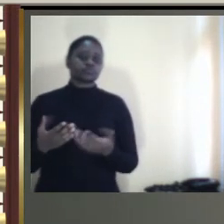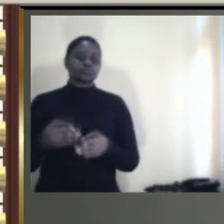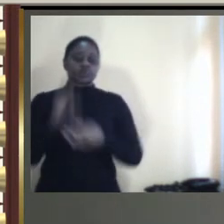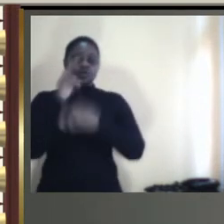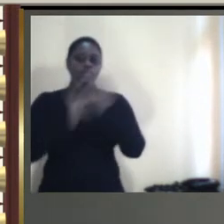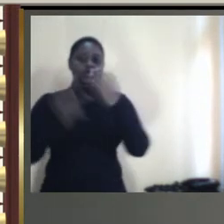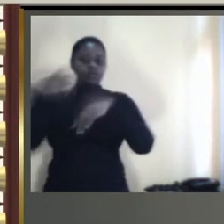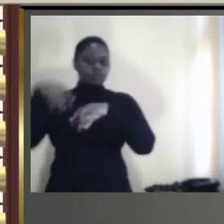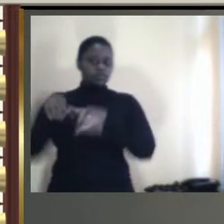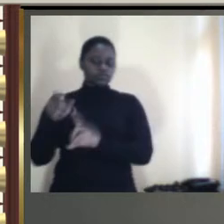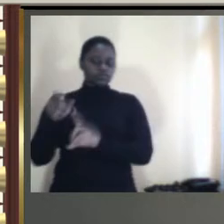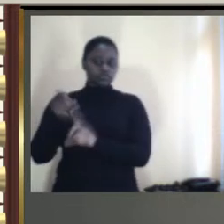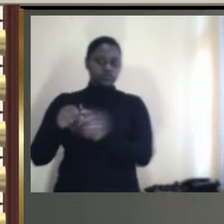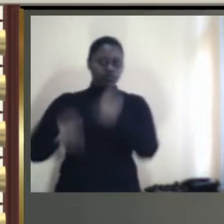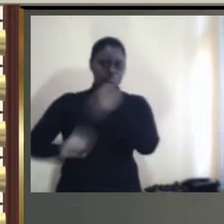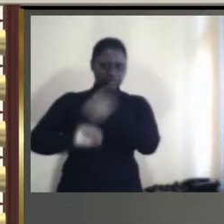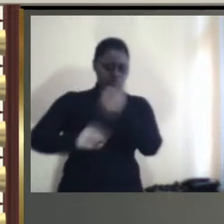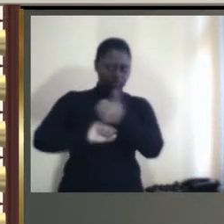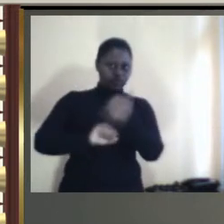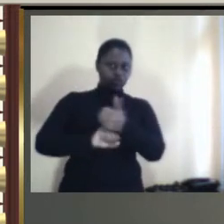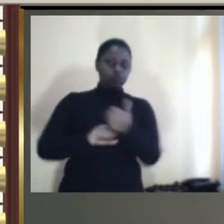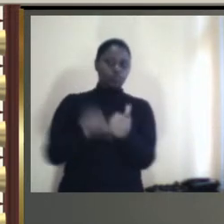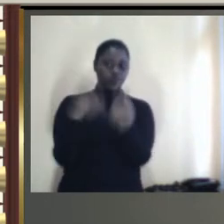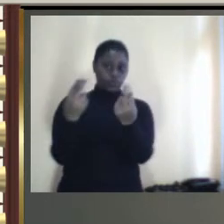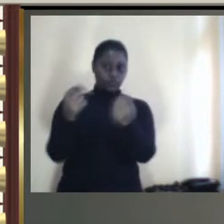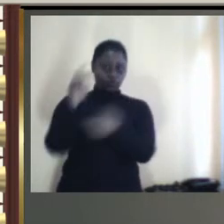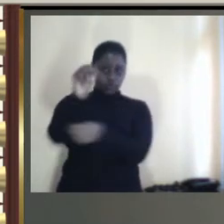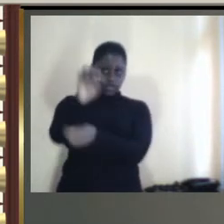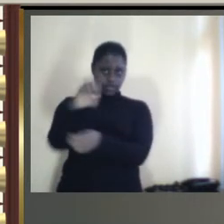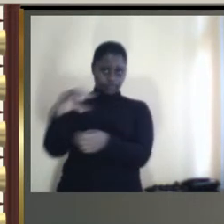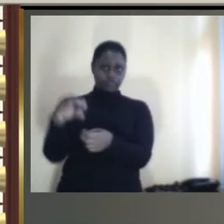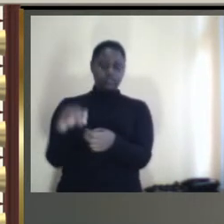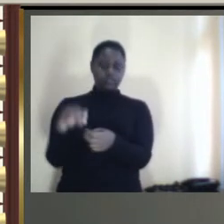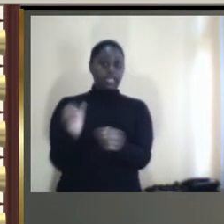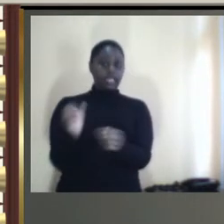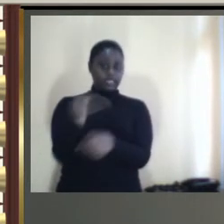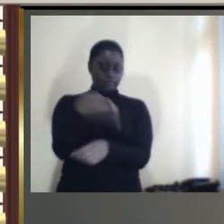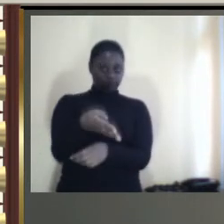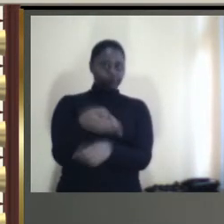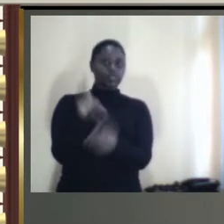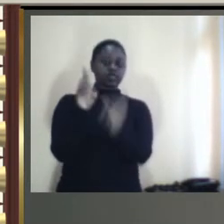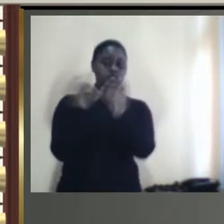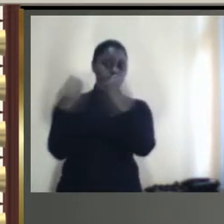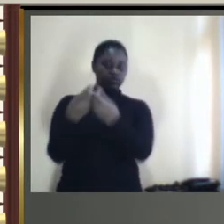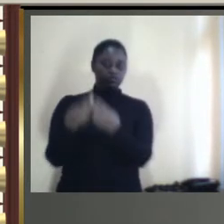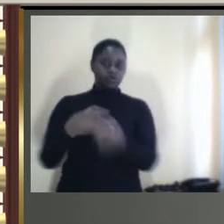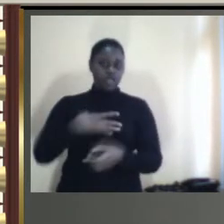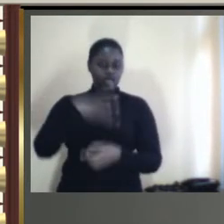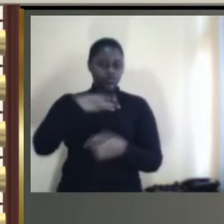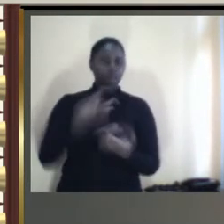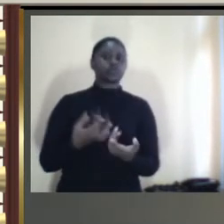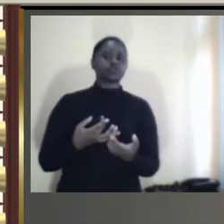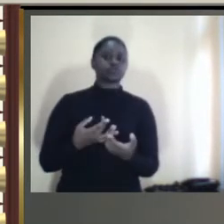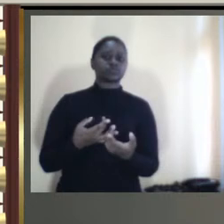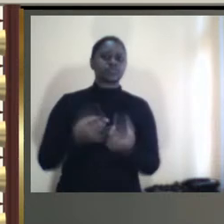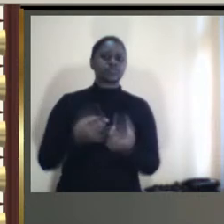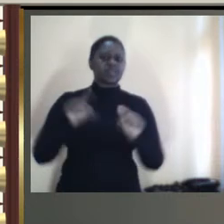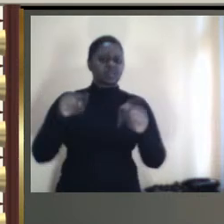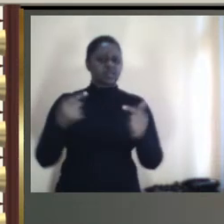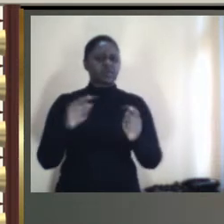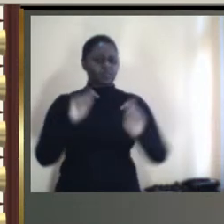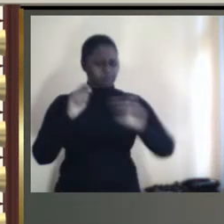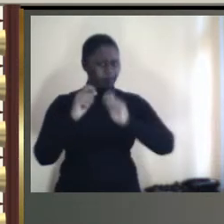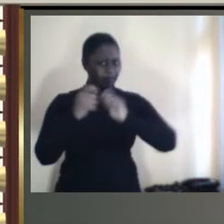Honorable Chairperson, we support the new envisaged youth directorate in the department, and we wish it does not just become